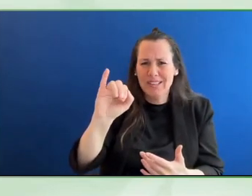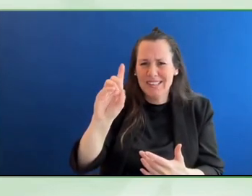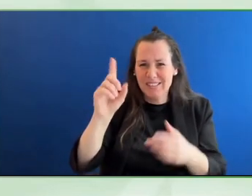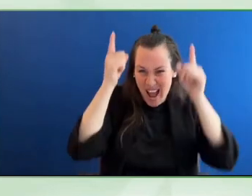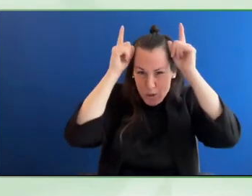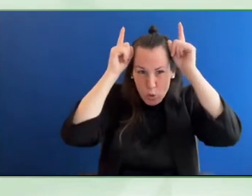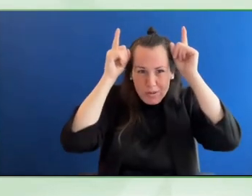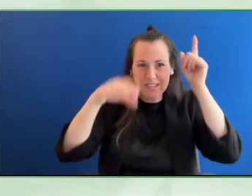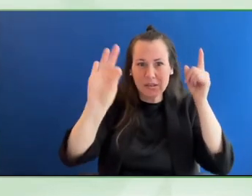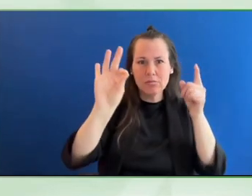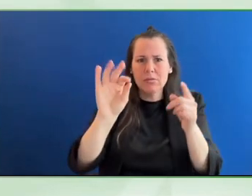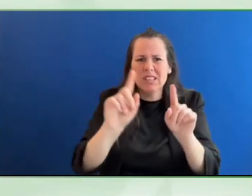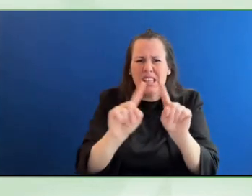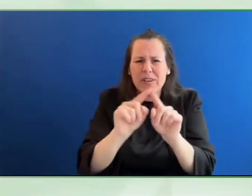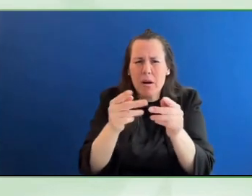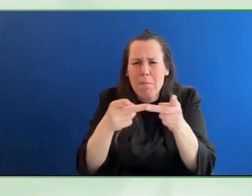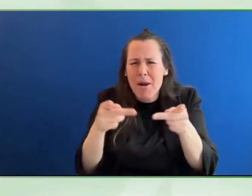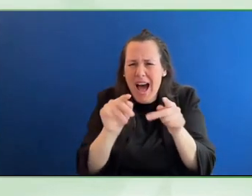go into more detail. He will have also